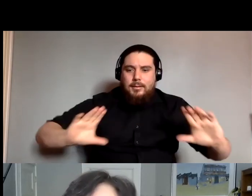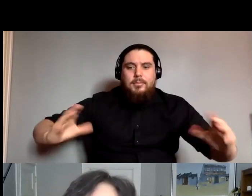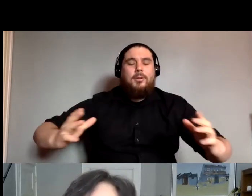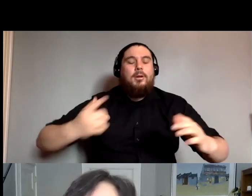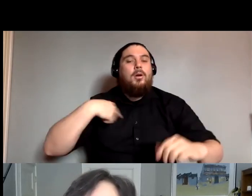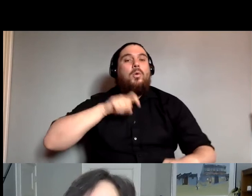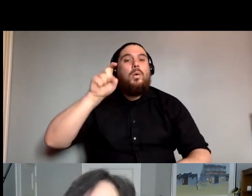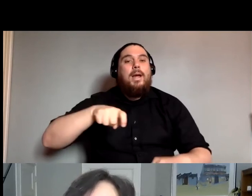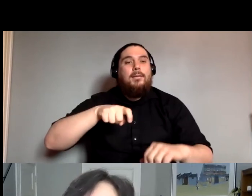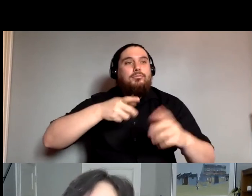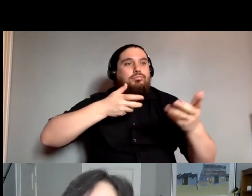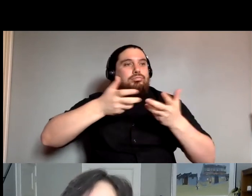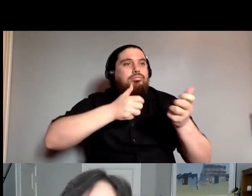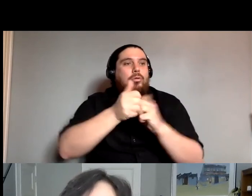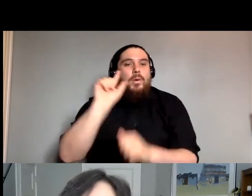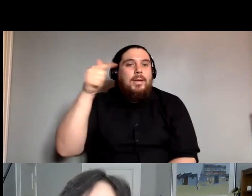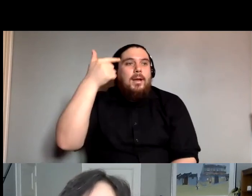sure the policy actually has